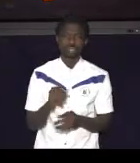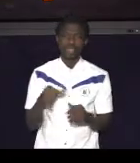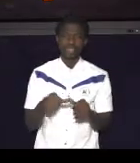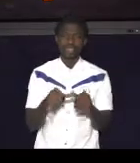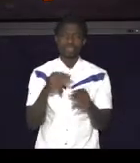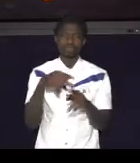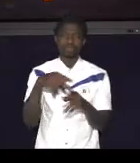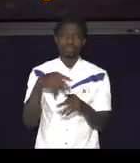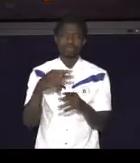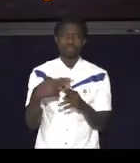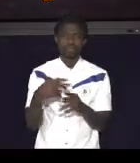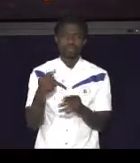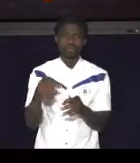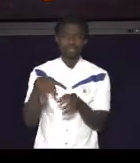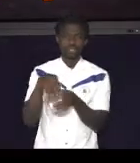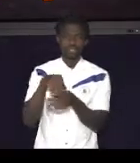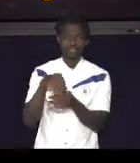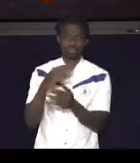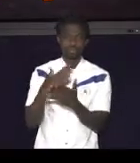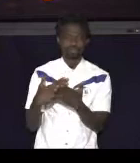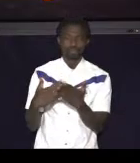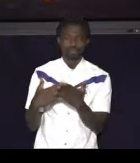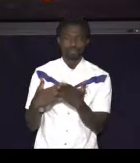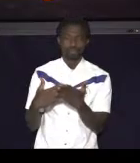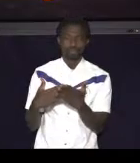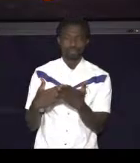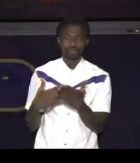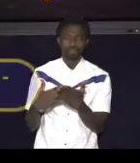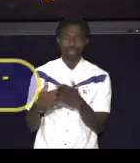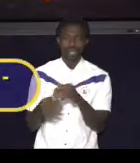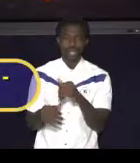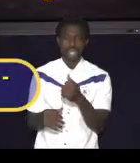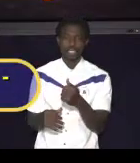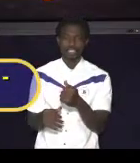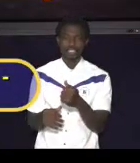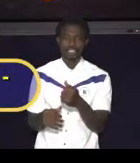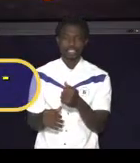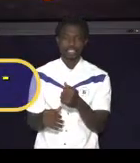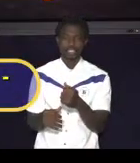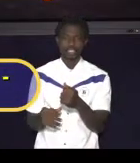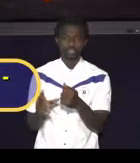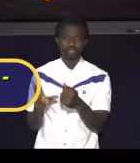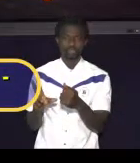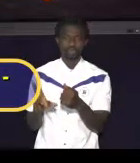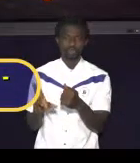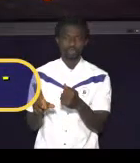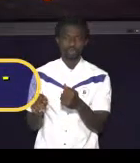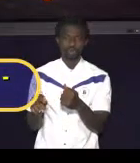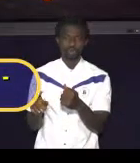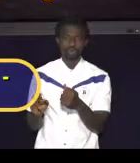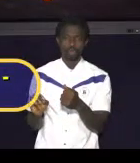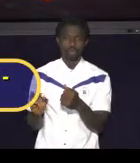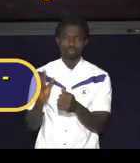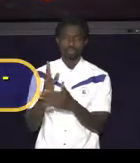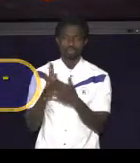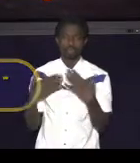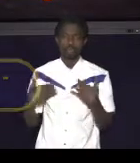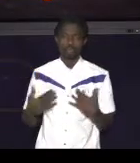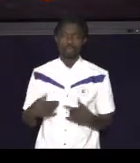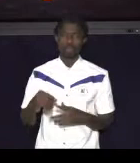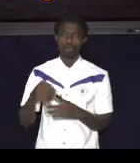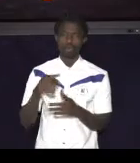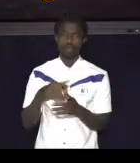Indefinite pronouns include some, any, none, somebody